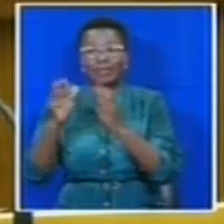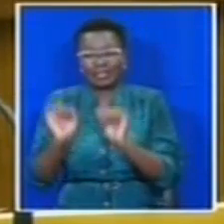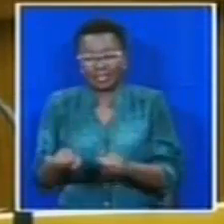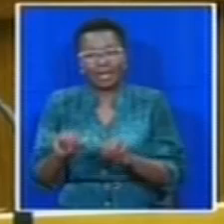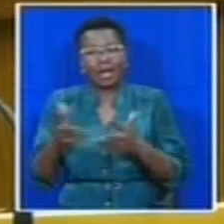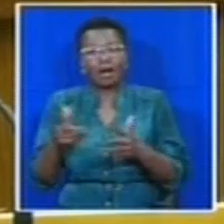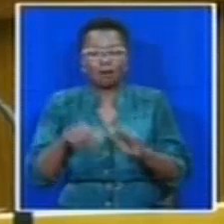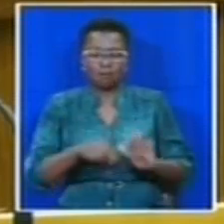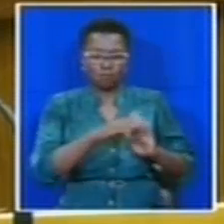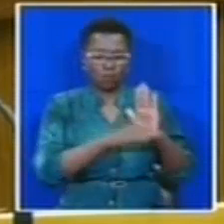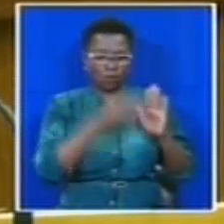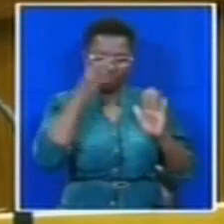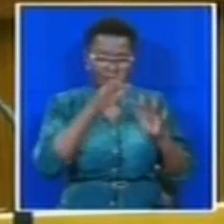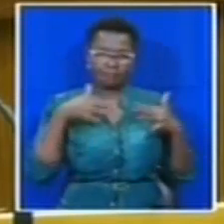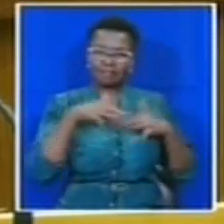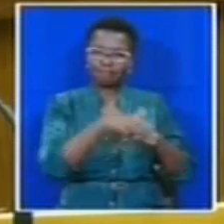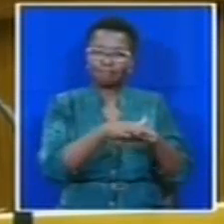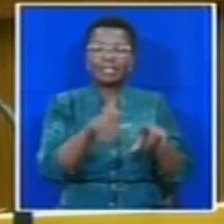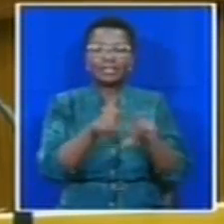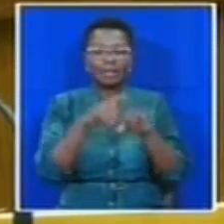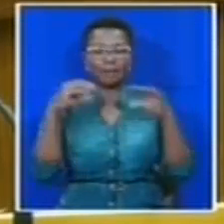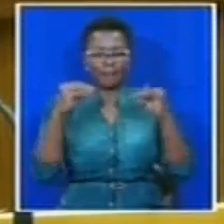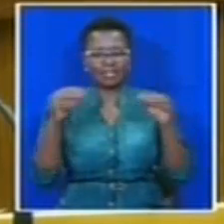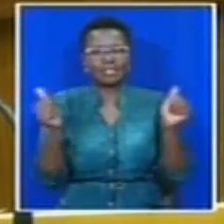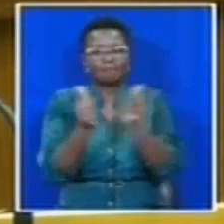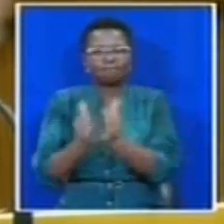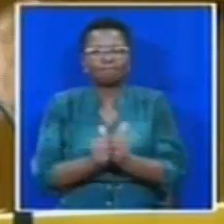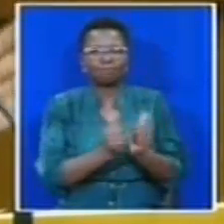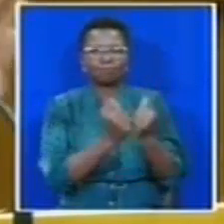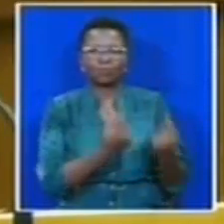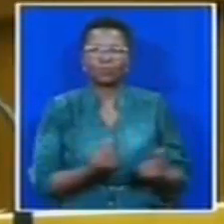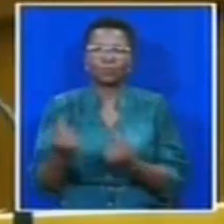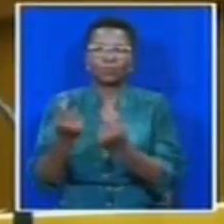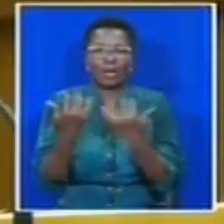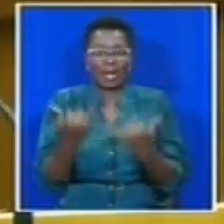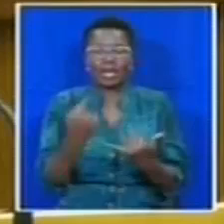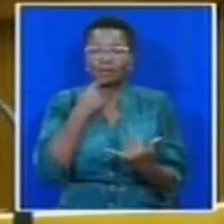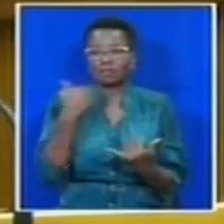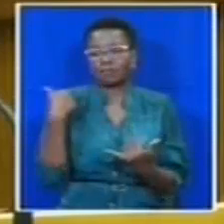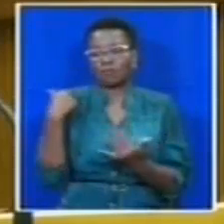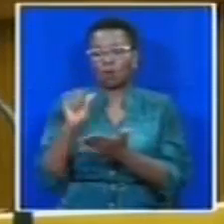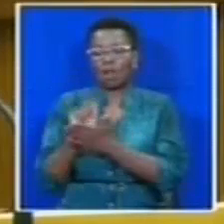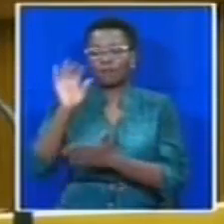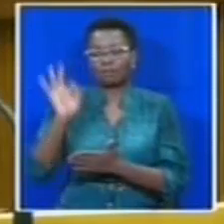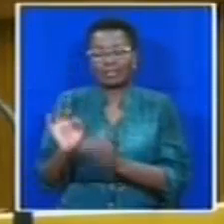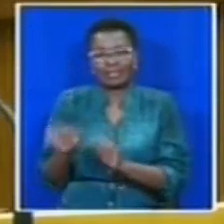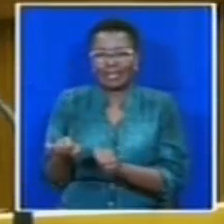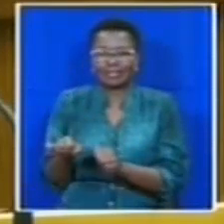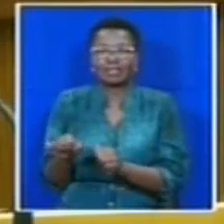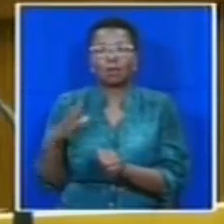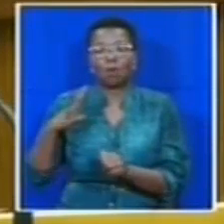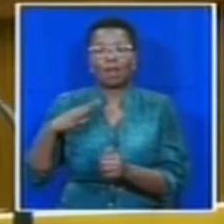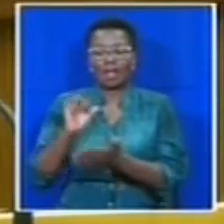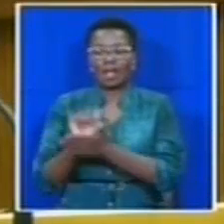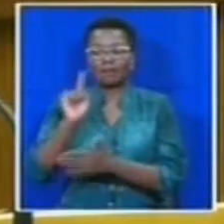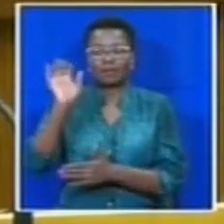investment and integration of markets. Just 11%, and this number has been quoted on this platform many times, just 11%